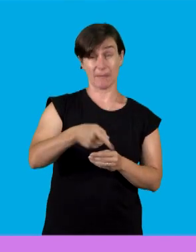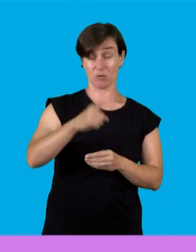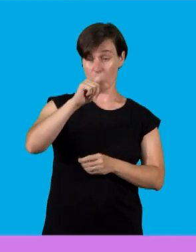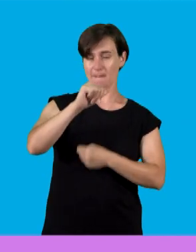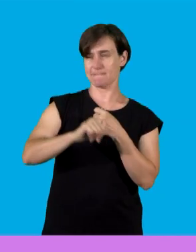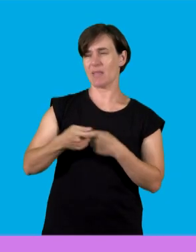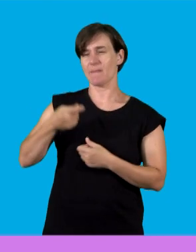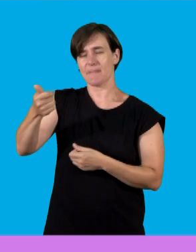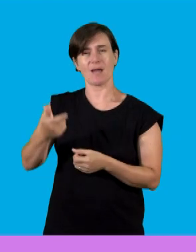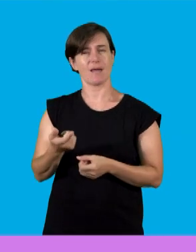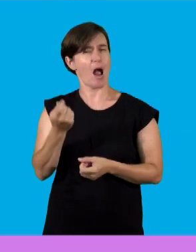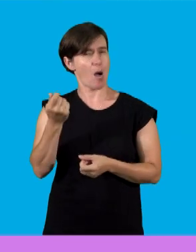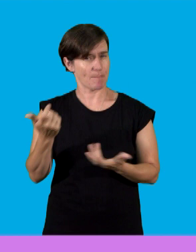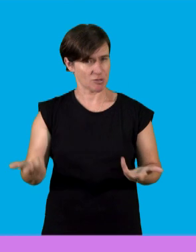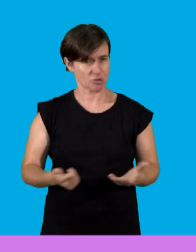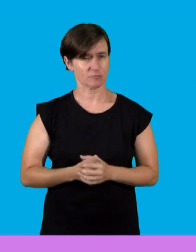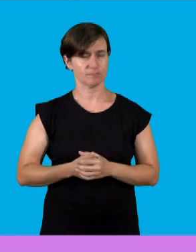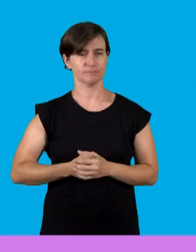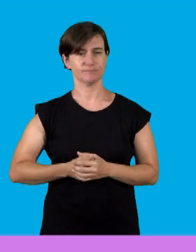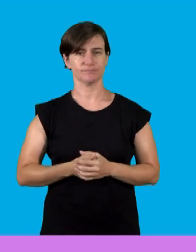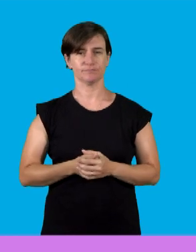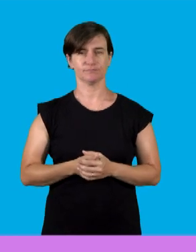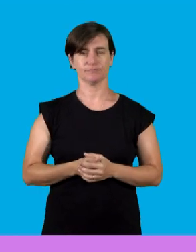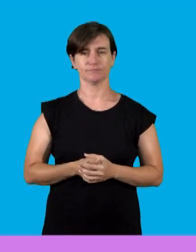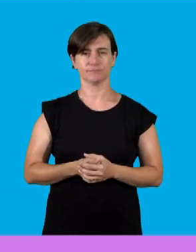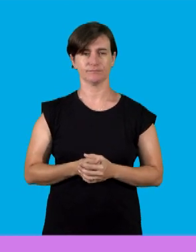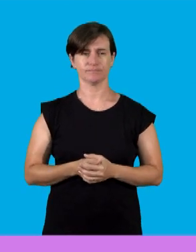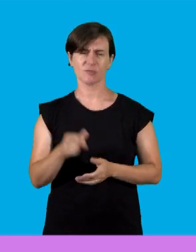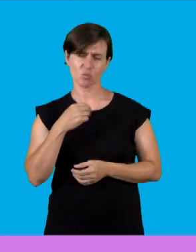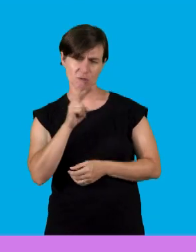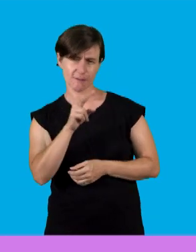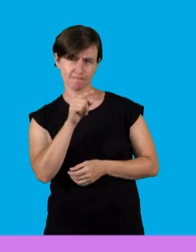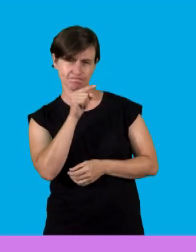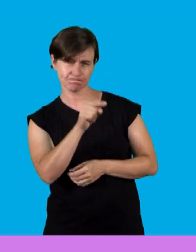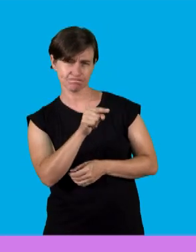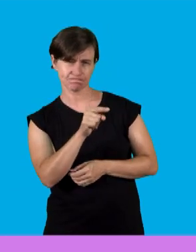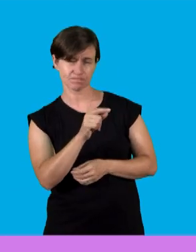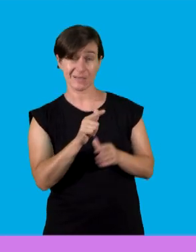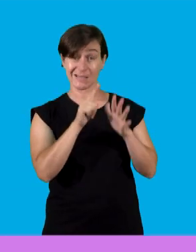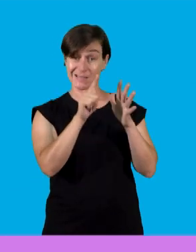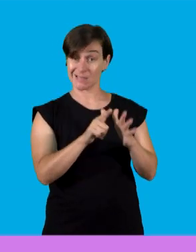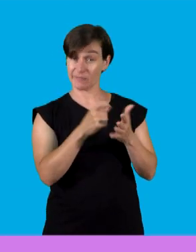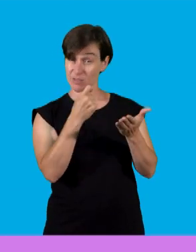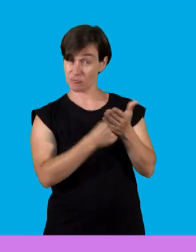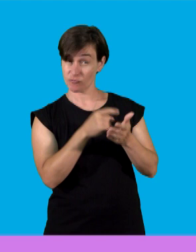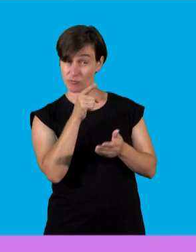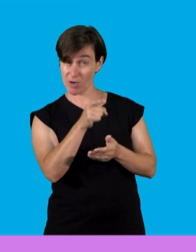so I just indicated the table below. But remember, in this case, we indicated that it's 17